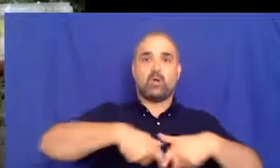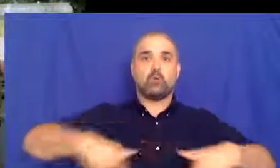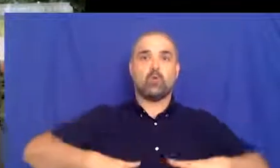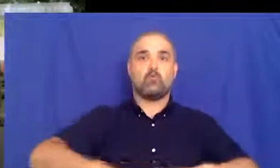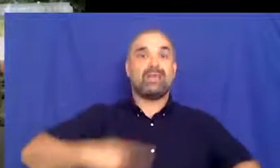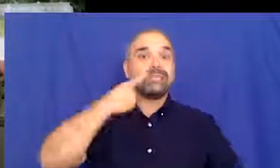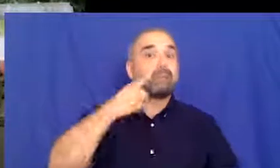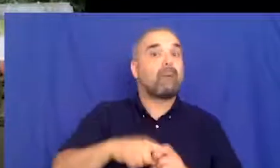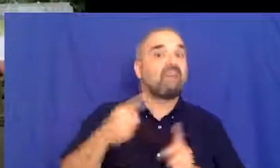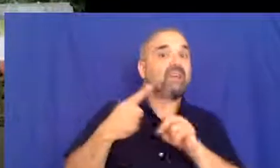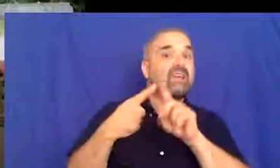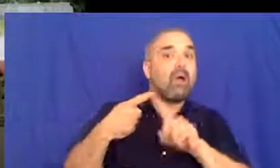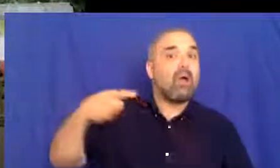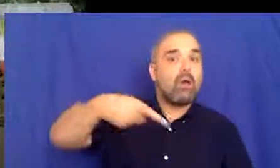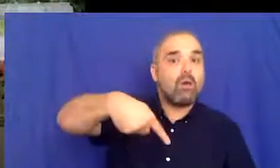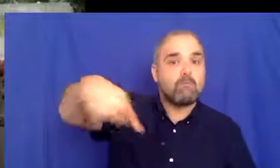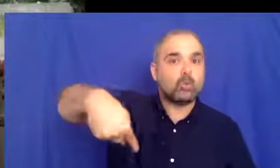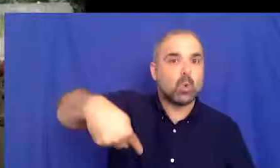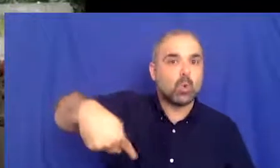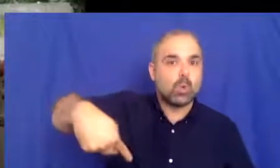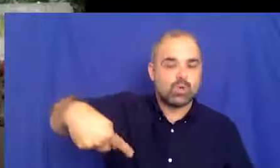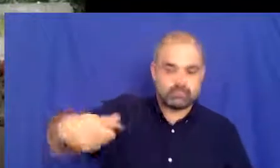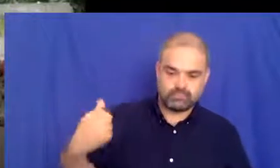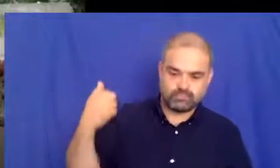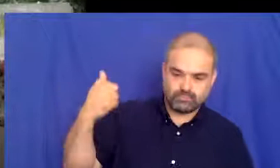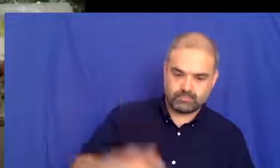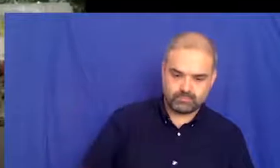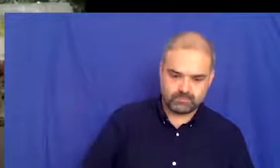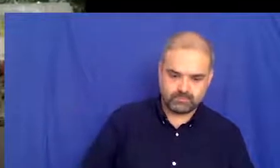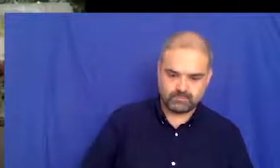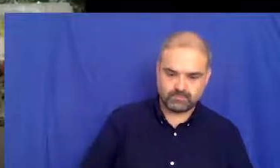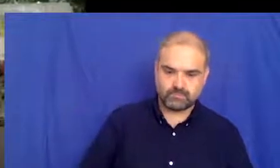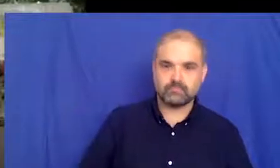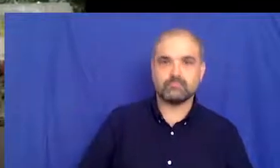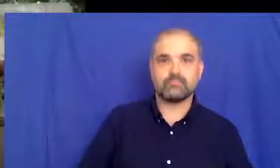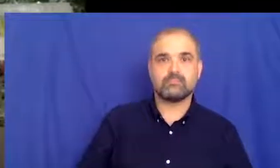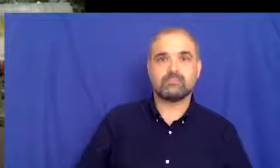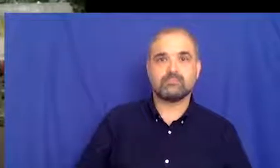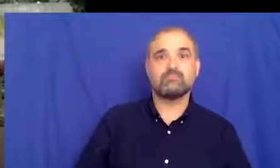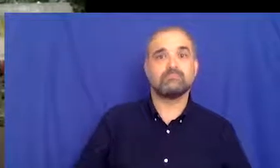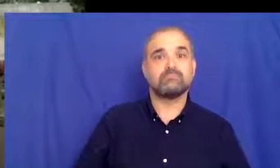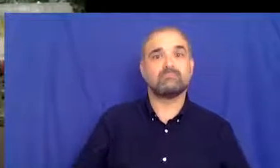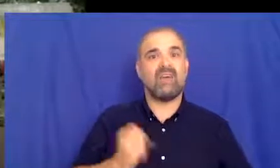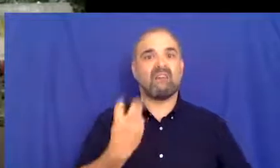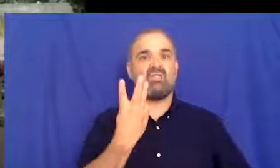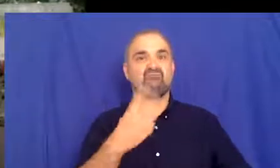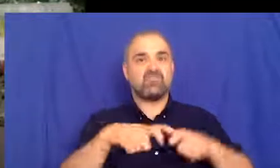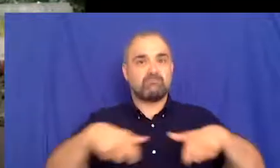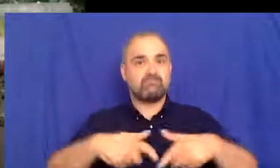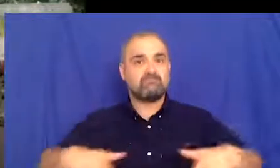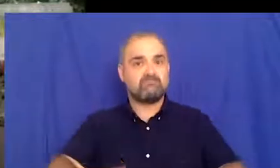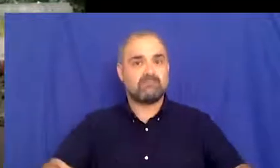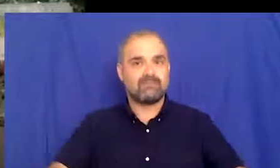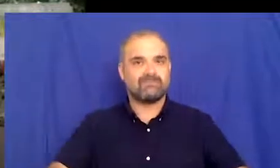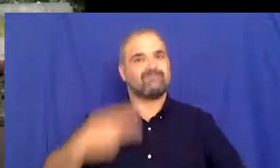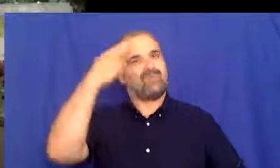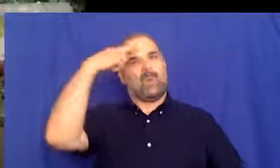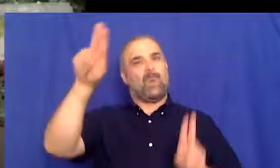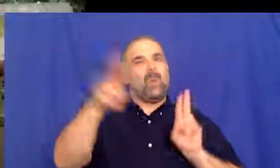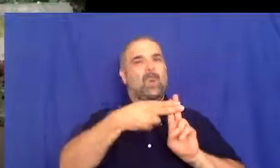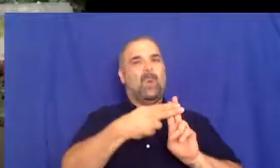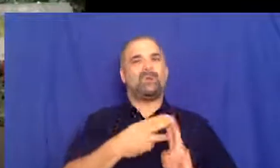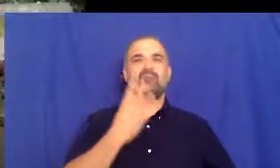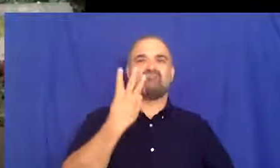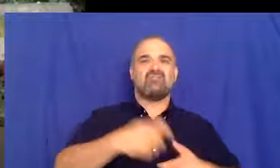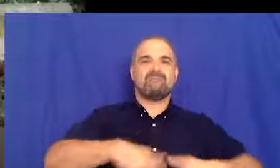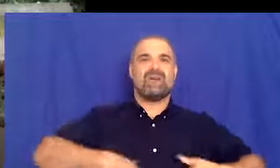So I'm not sure if you can see my fingers out. I'll try and get as close as possible. There, there, and there. He's got 3 of them, so they're called three-banded armadillos.